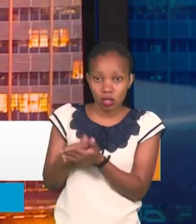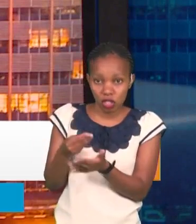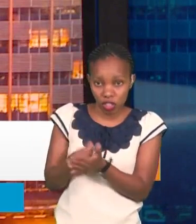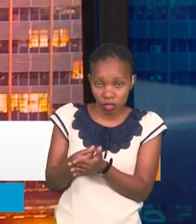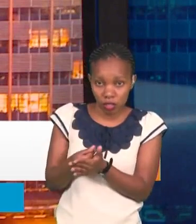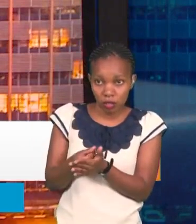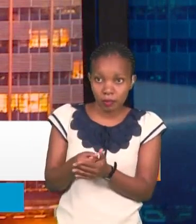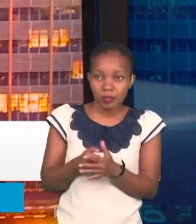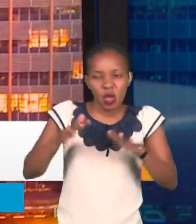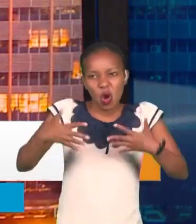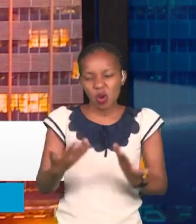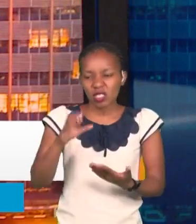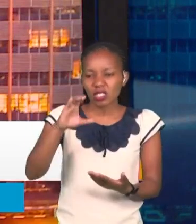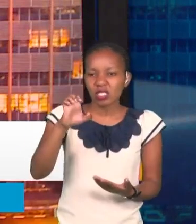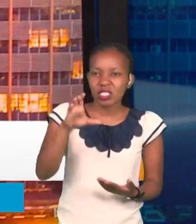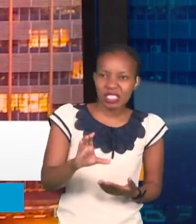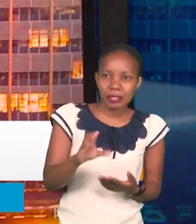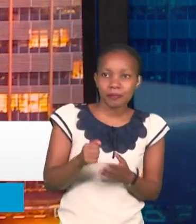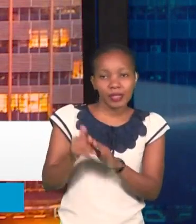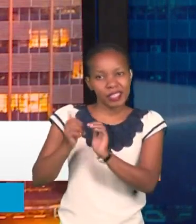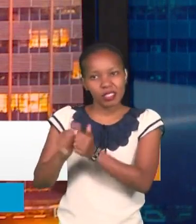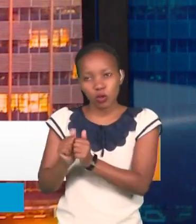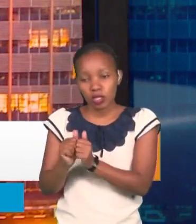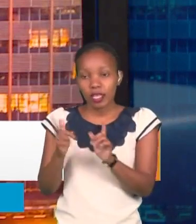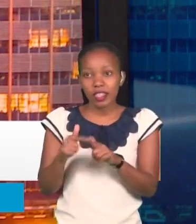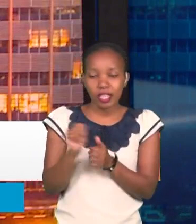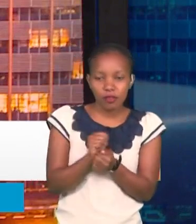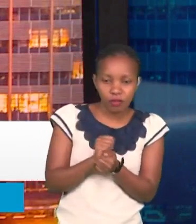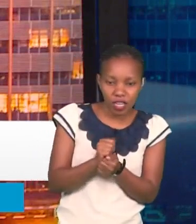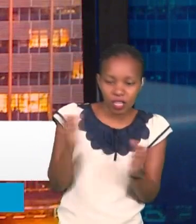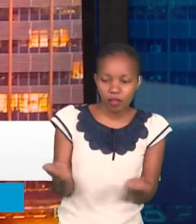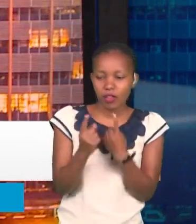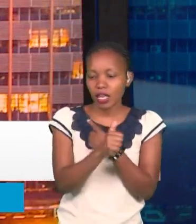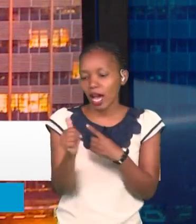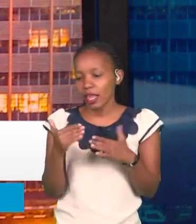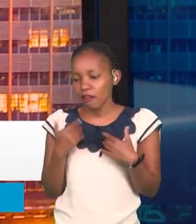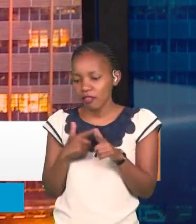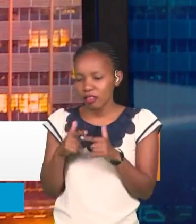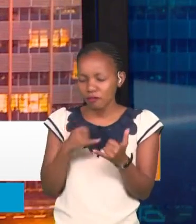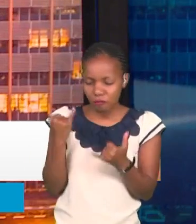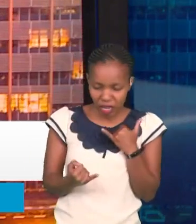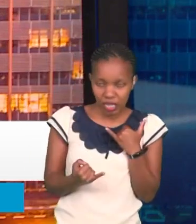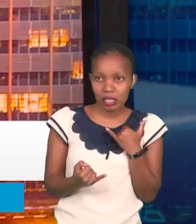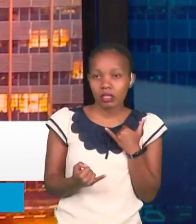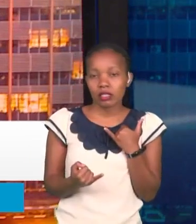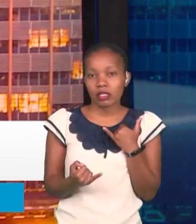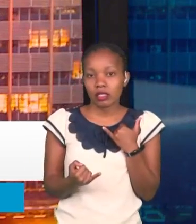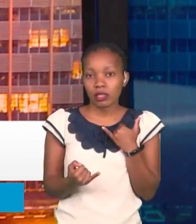Treasury, or the CC Sport, and then Friday we can have another event and activity. Then finally, which is ideally